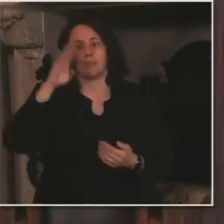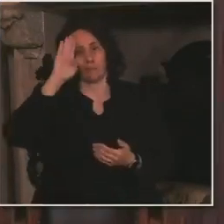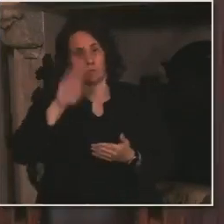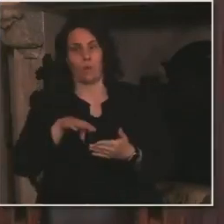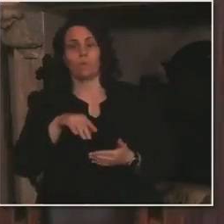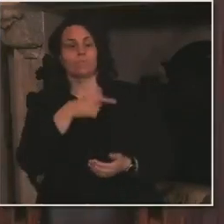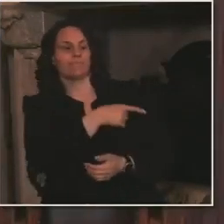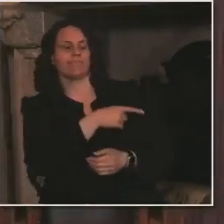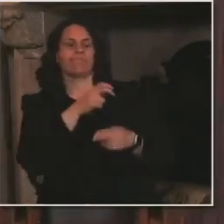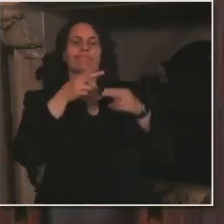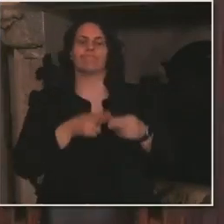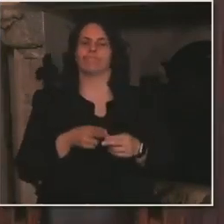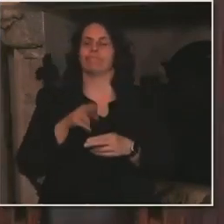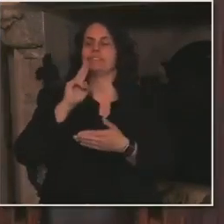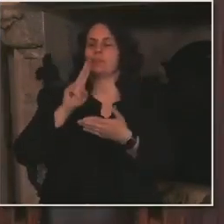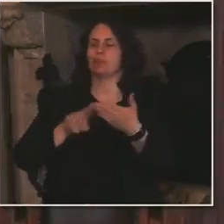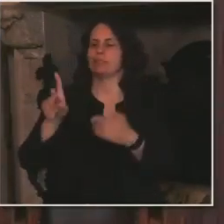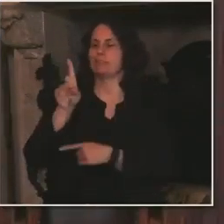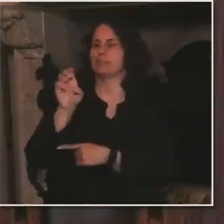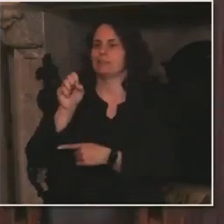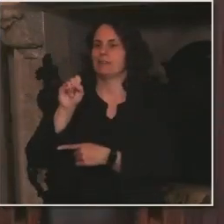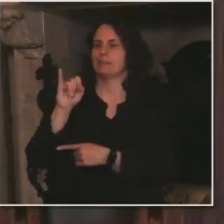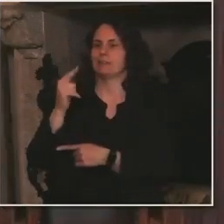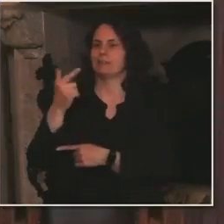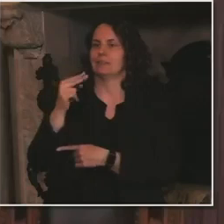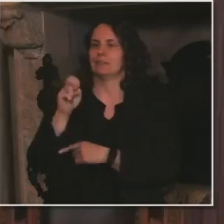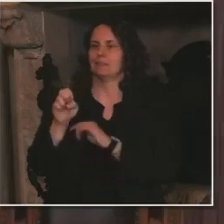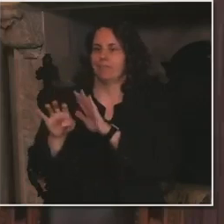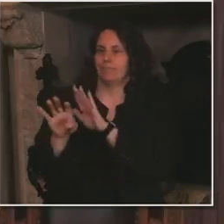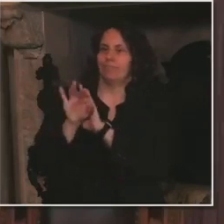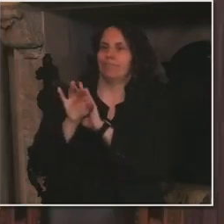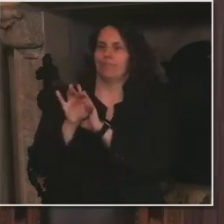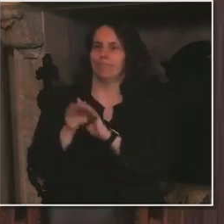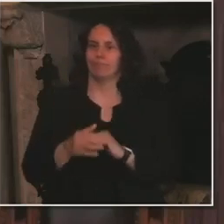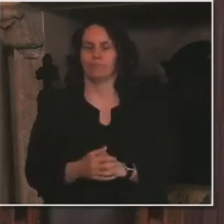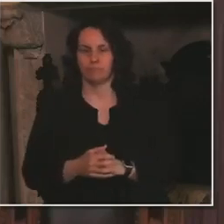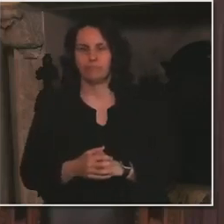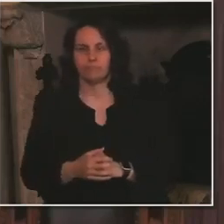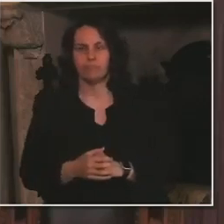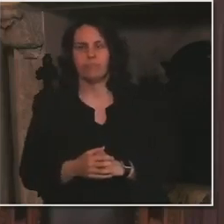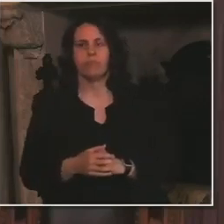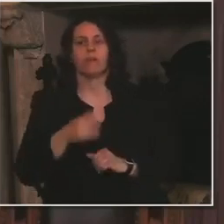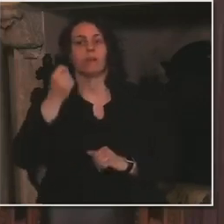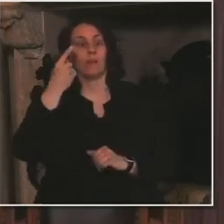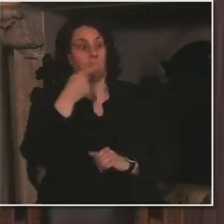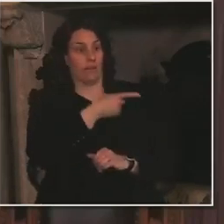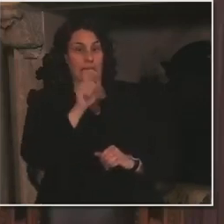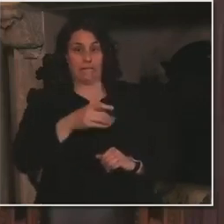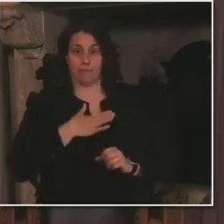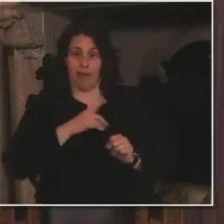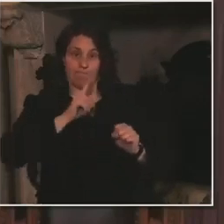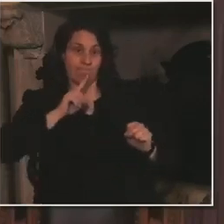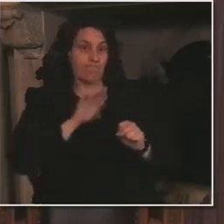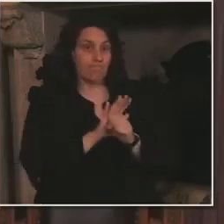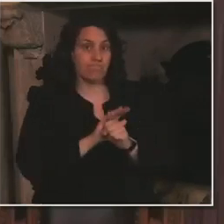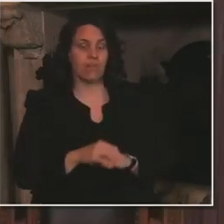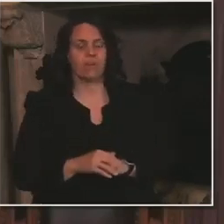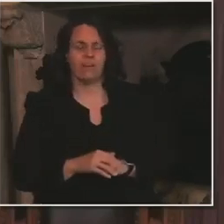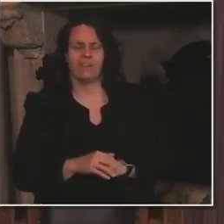knows that she doesn't need my affirmation. She's a strong leader. She's a capable leader, and I put her up against